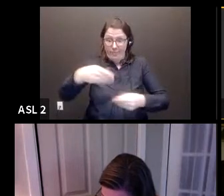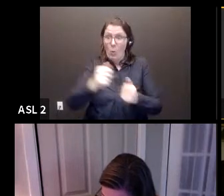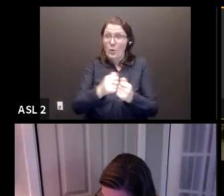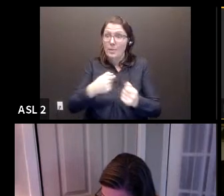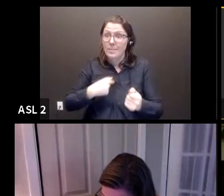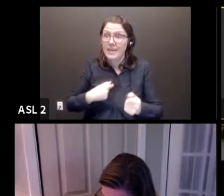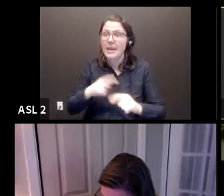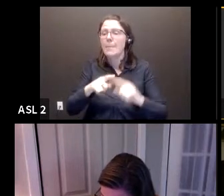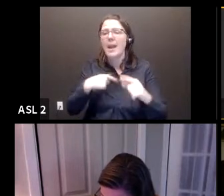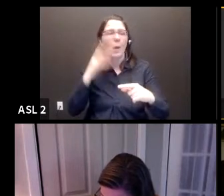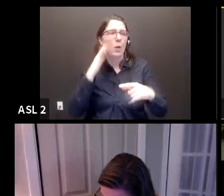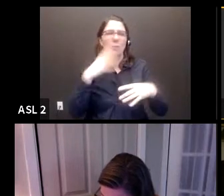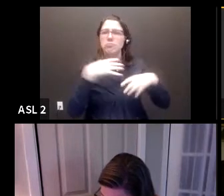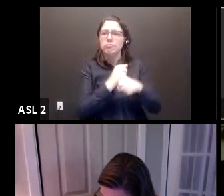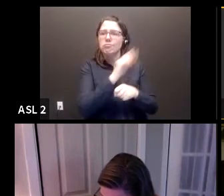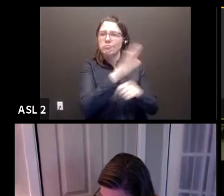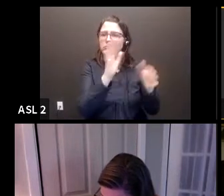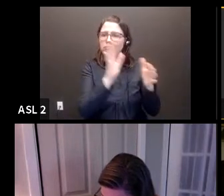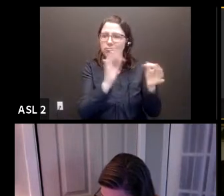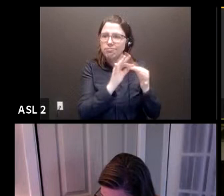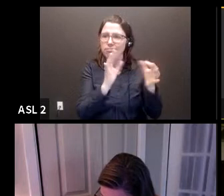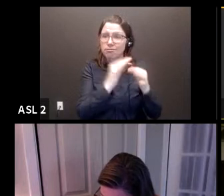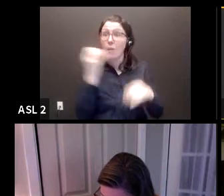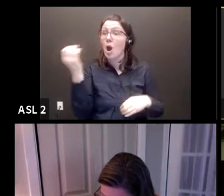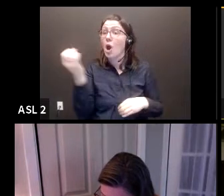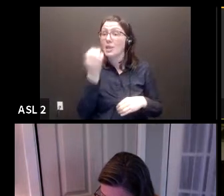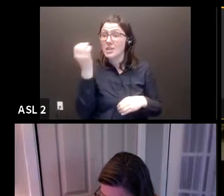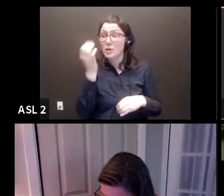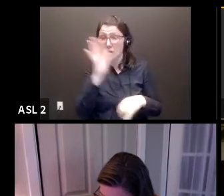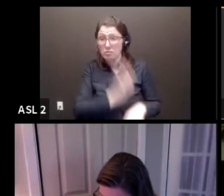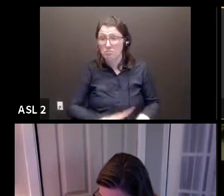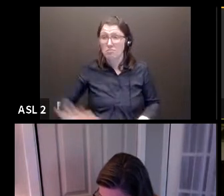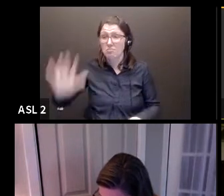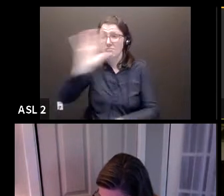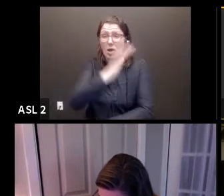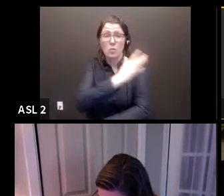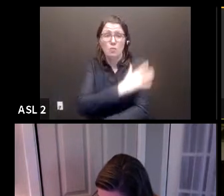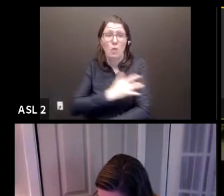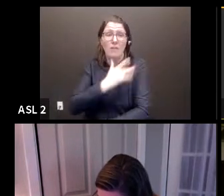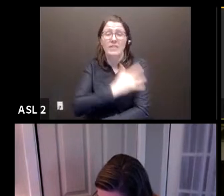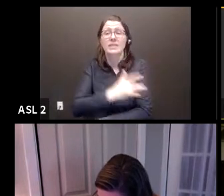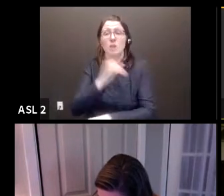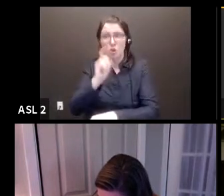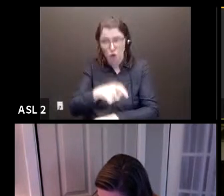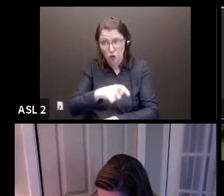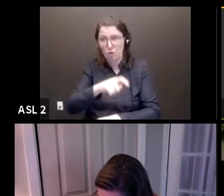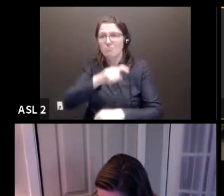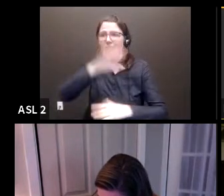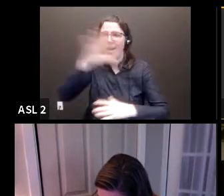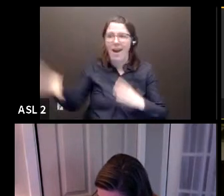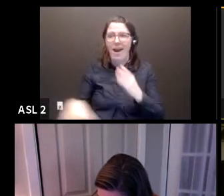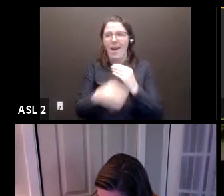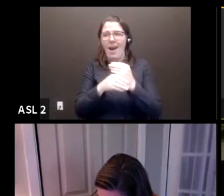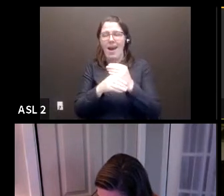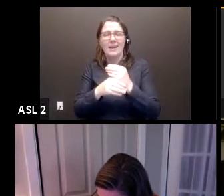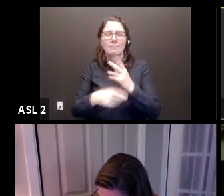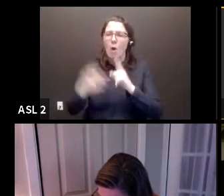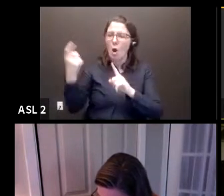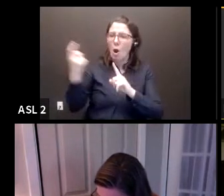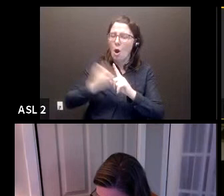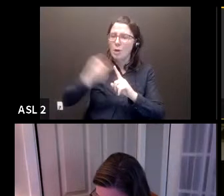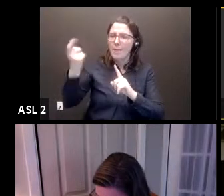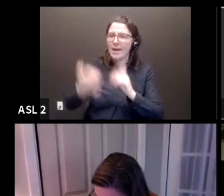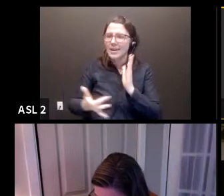as every jurisdiction in ontario should consider a significant expansion of the use of these automated technology